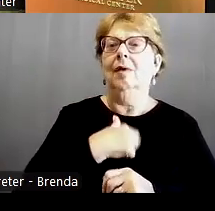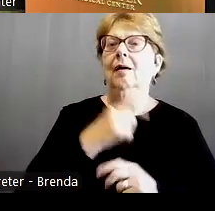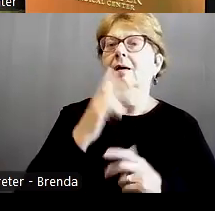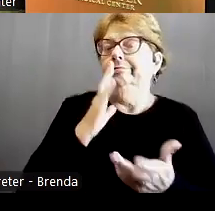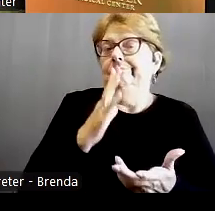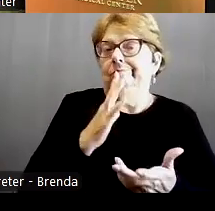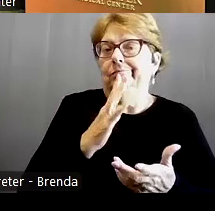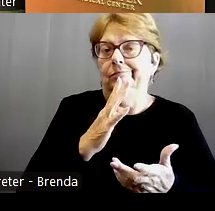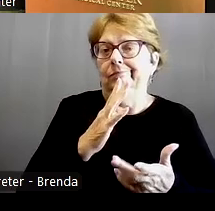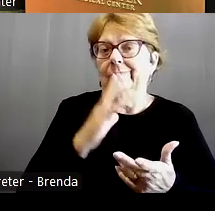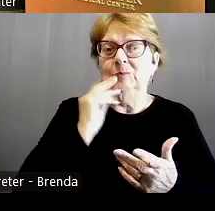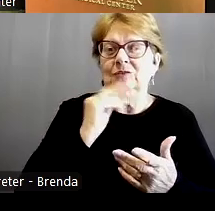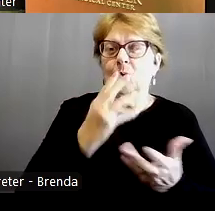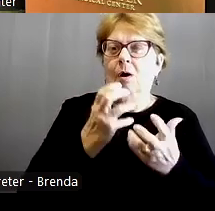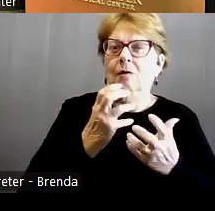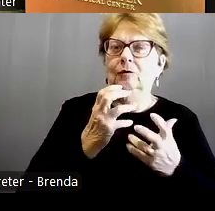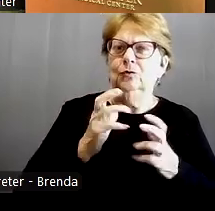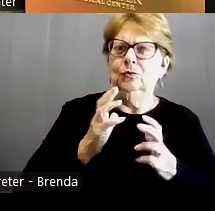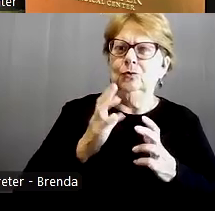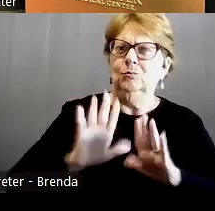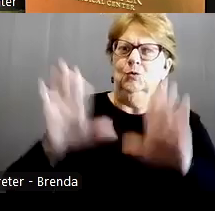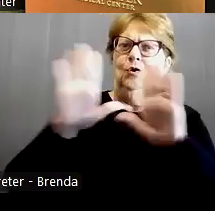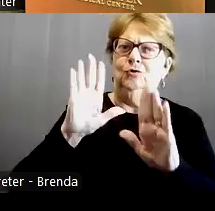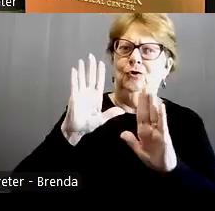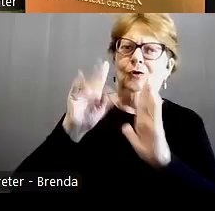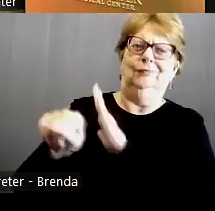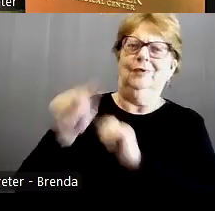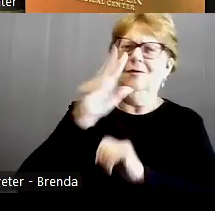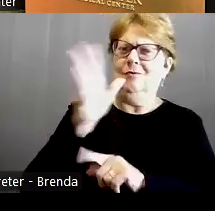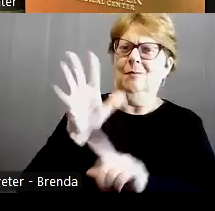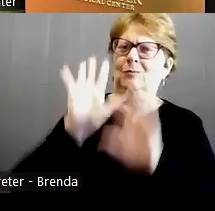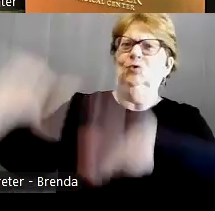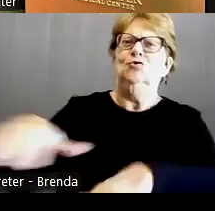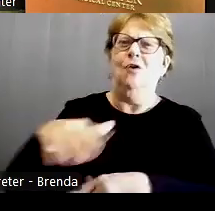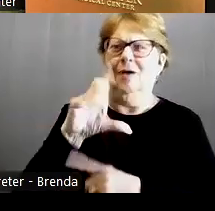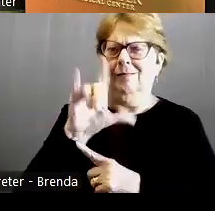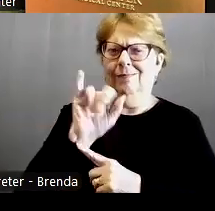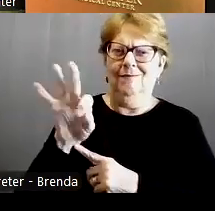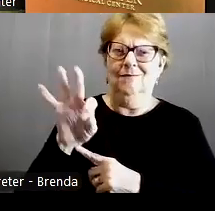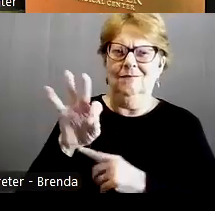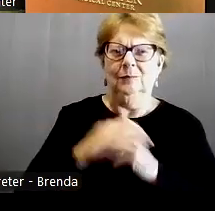wanting to kill or push her grandmother off a cliff, which becomes unacceptable to her, and she passes out in response.